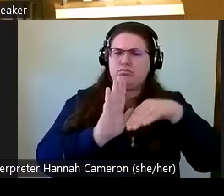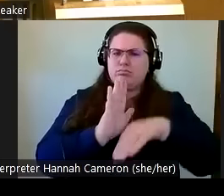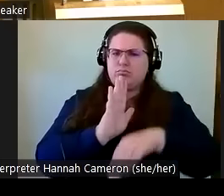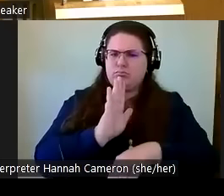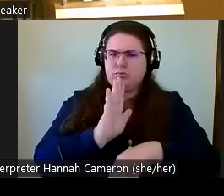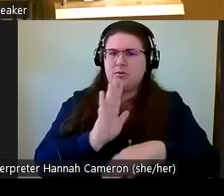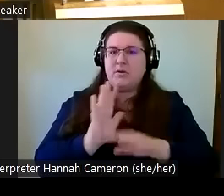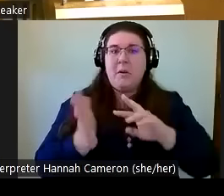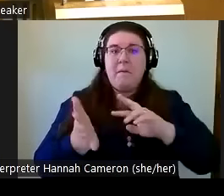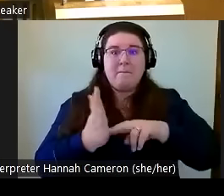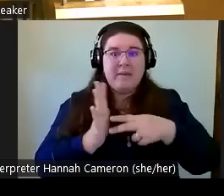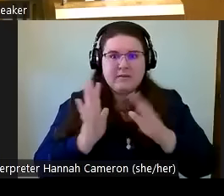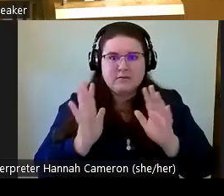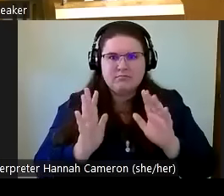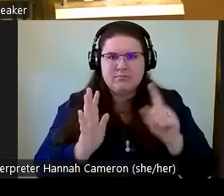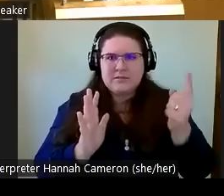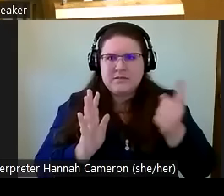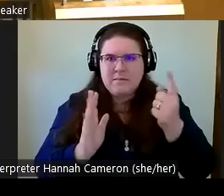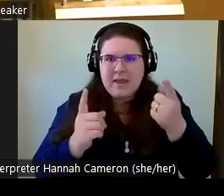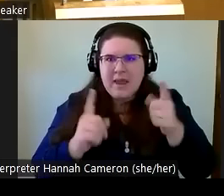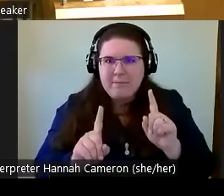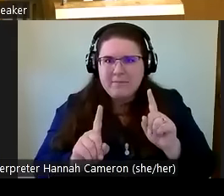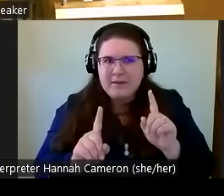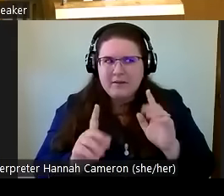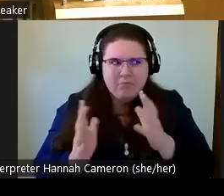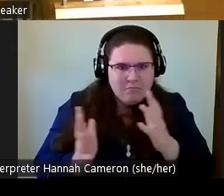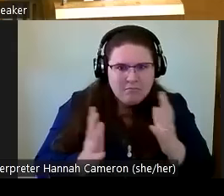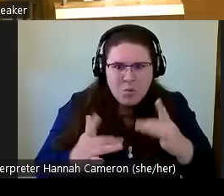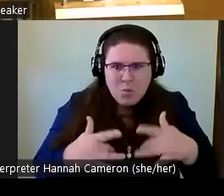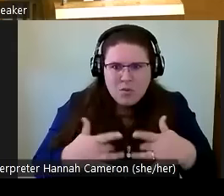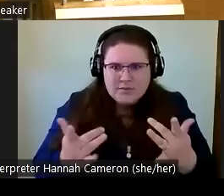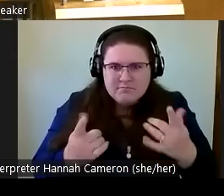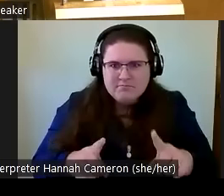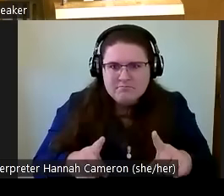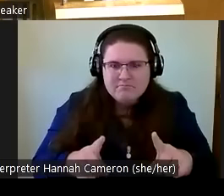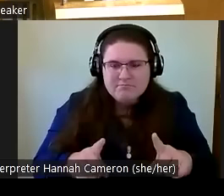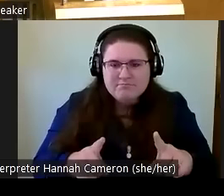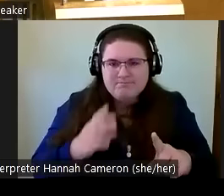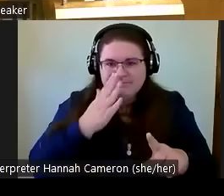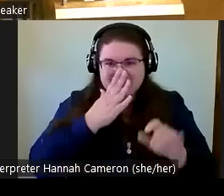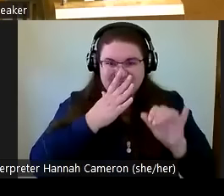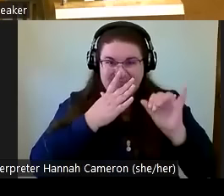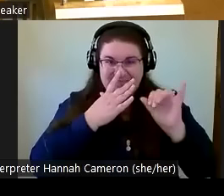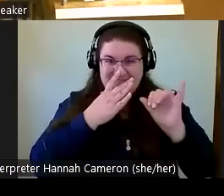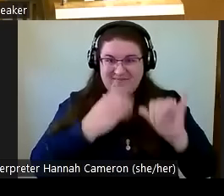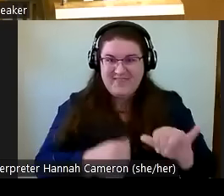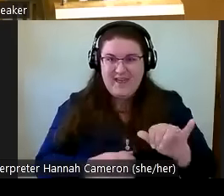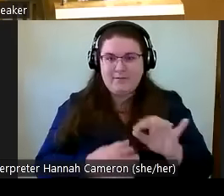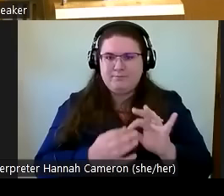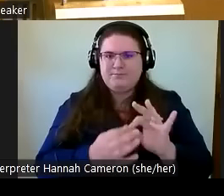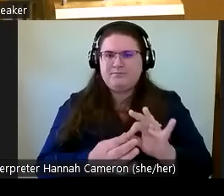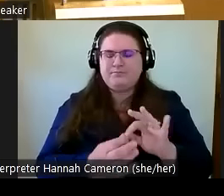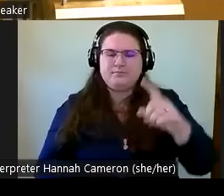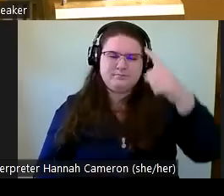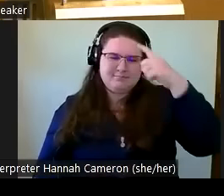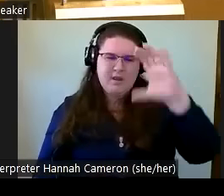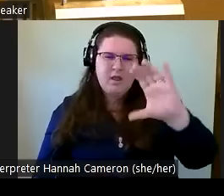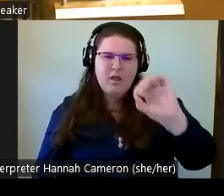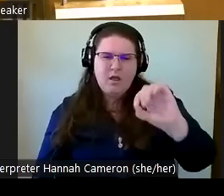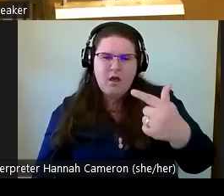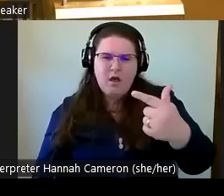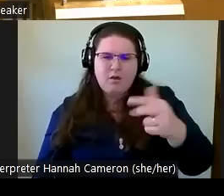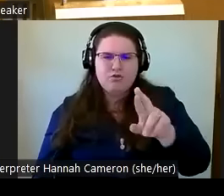is another process going on, but a different one. And this speaks to the concept of cognitive reserve. So those of us